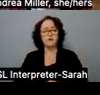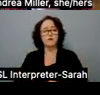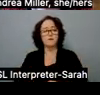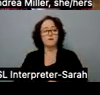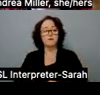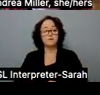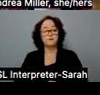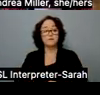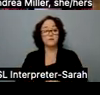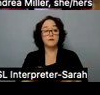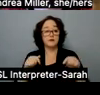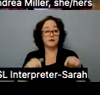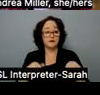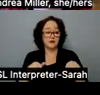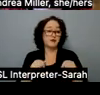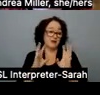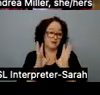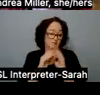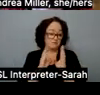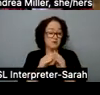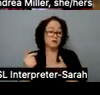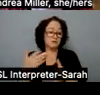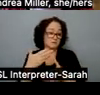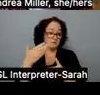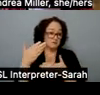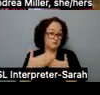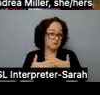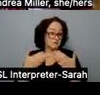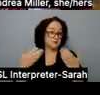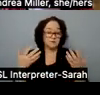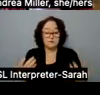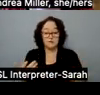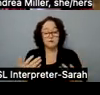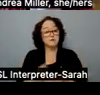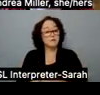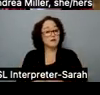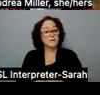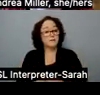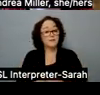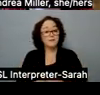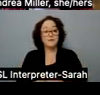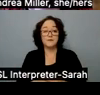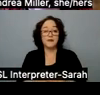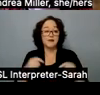webinar to a closing. And of anything, this could not have happened without all of y'all's